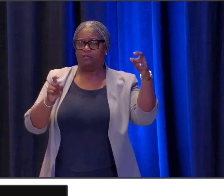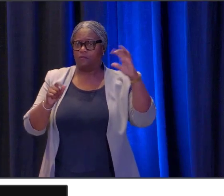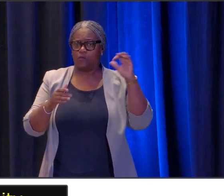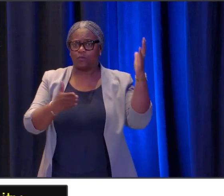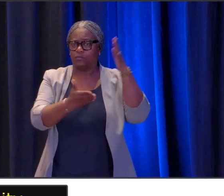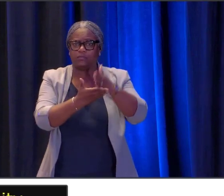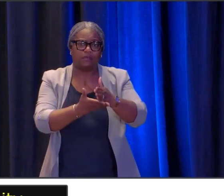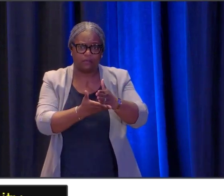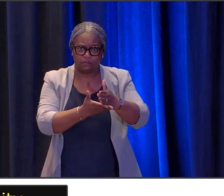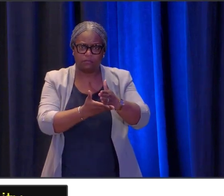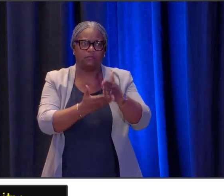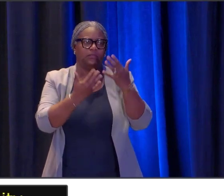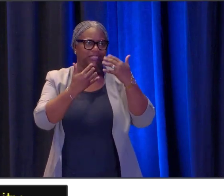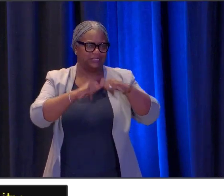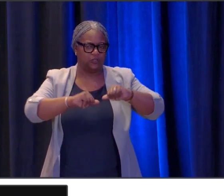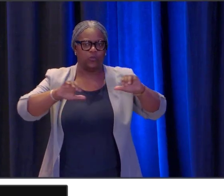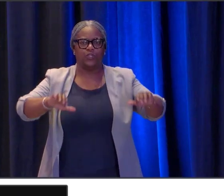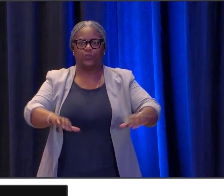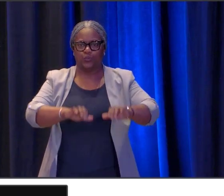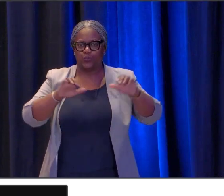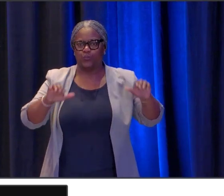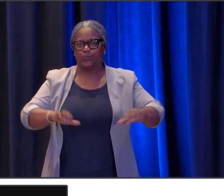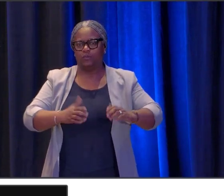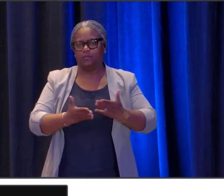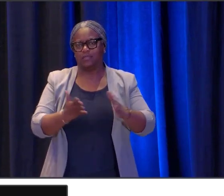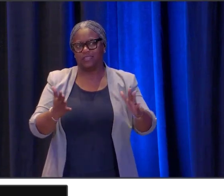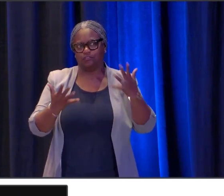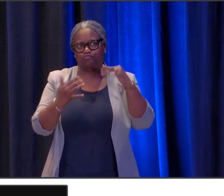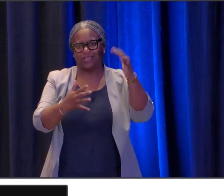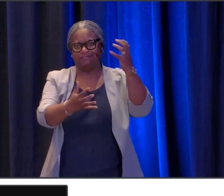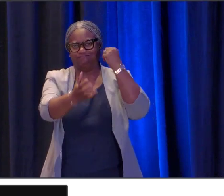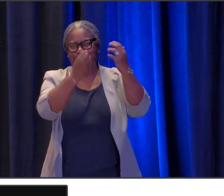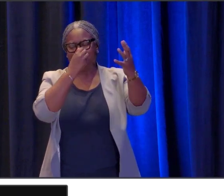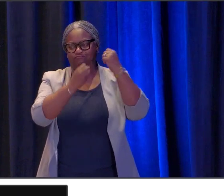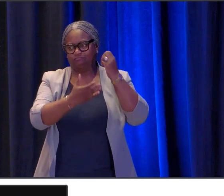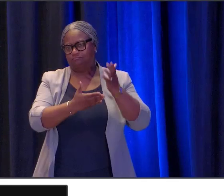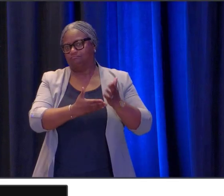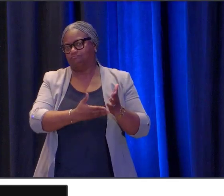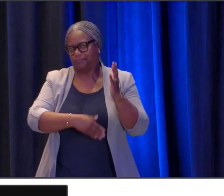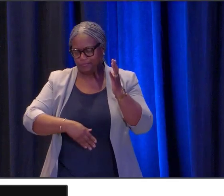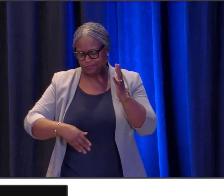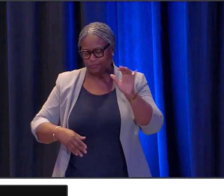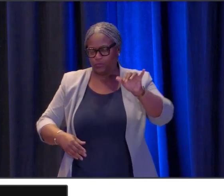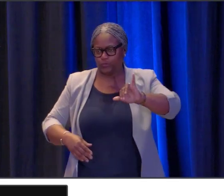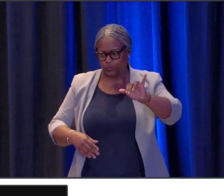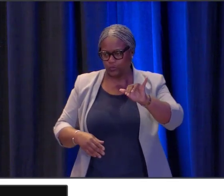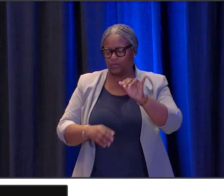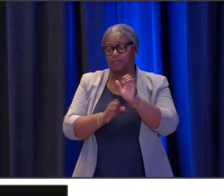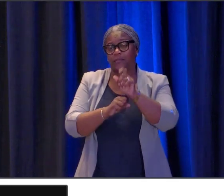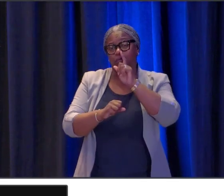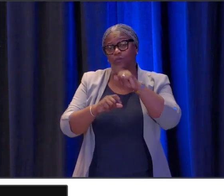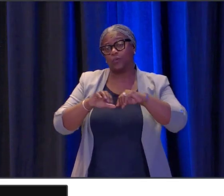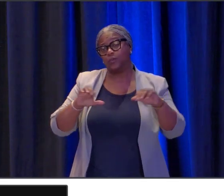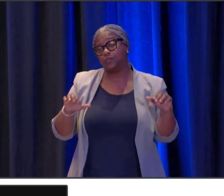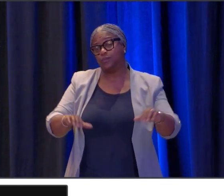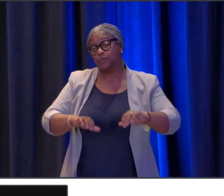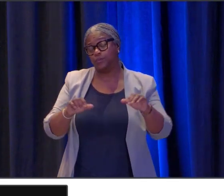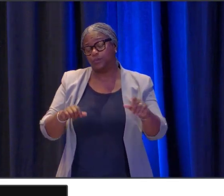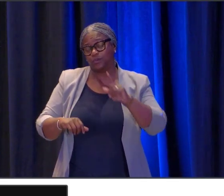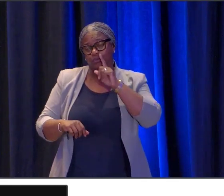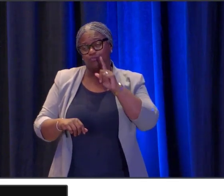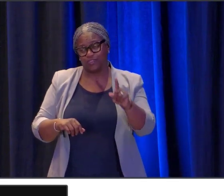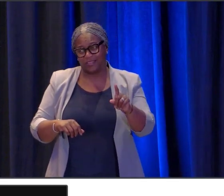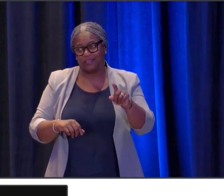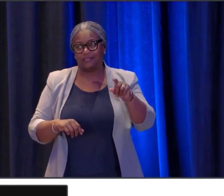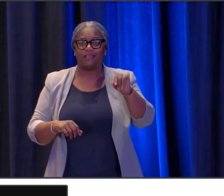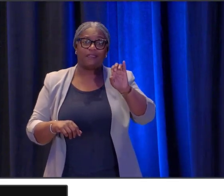That is not going to stop the administration from trying to make what we do, the IL